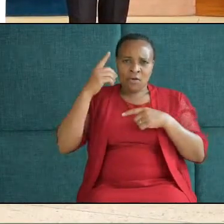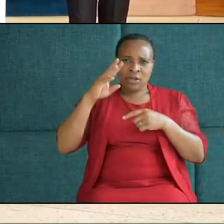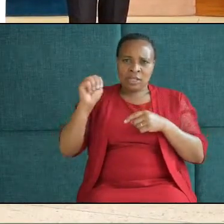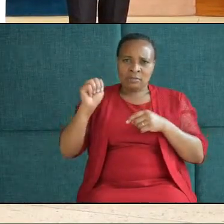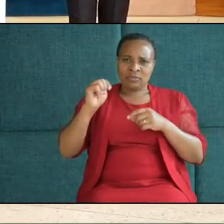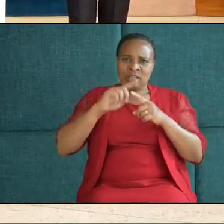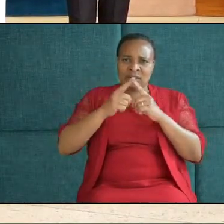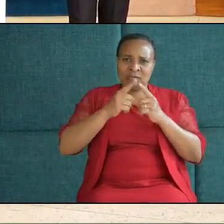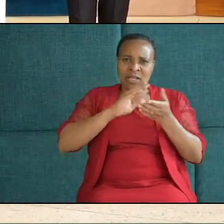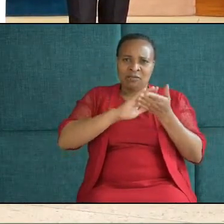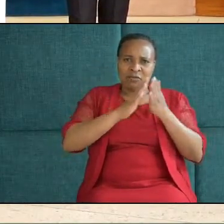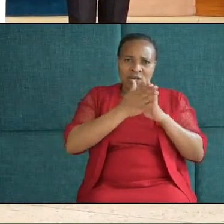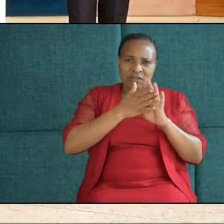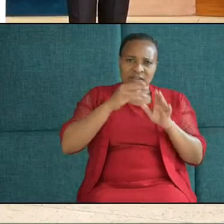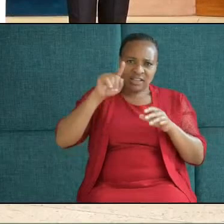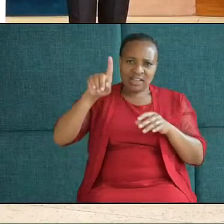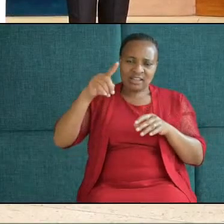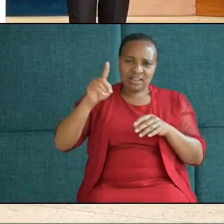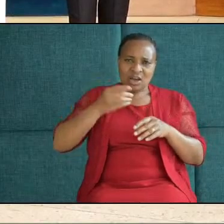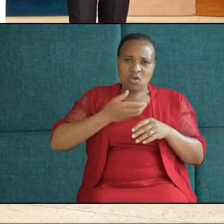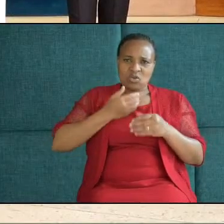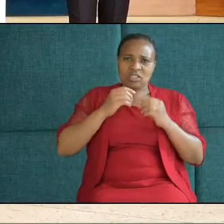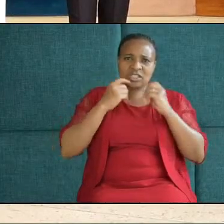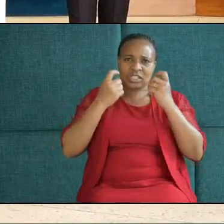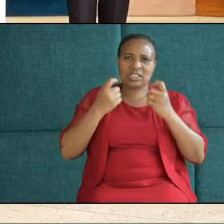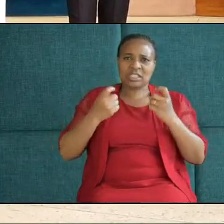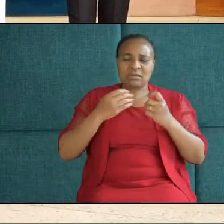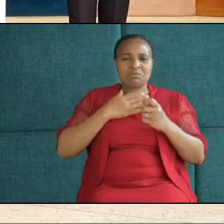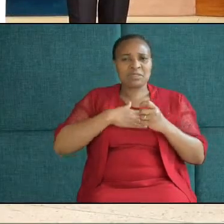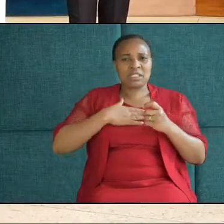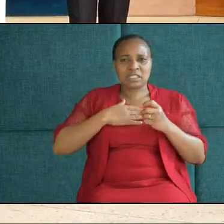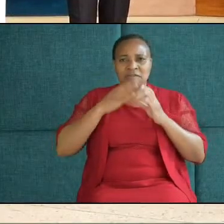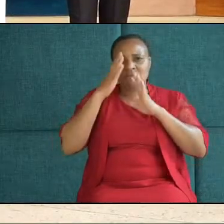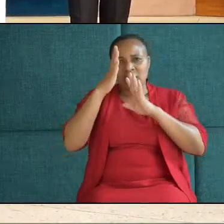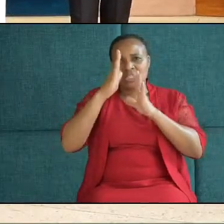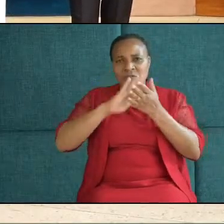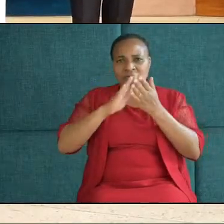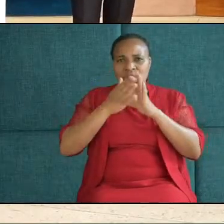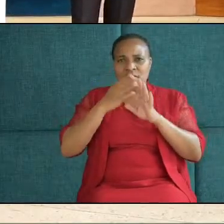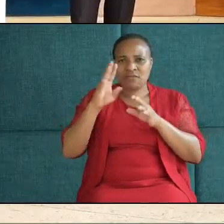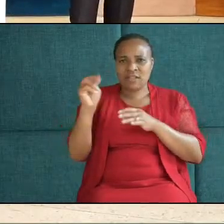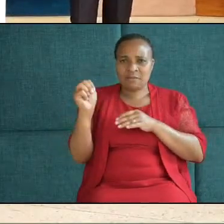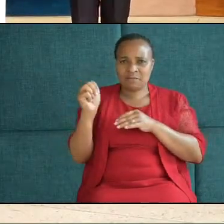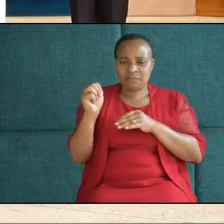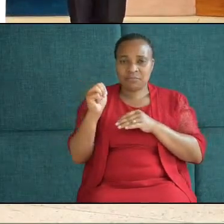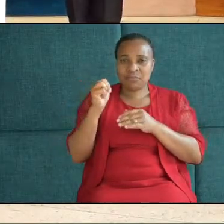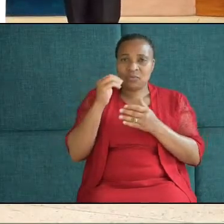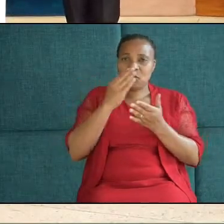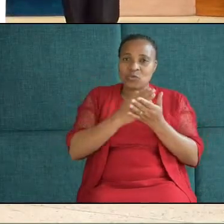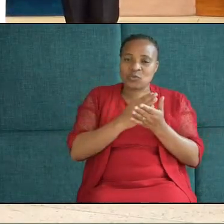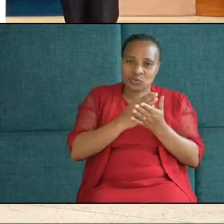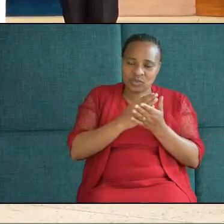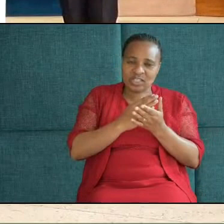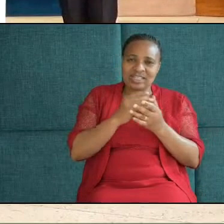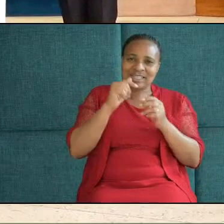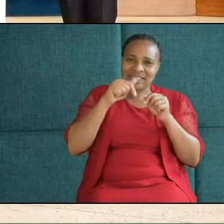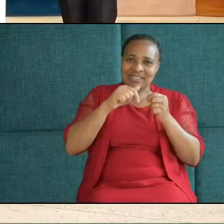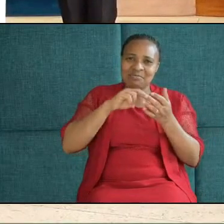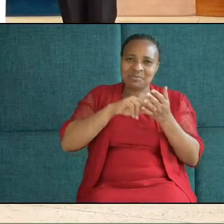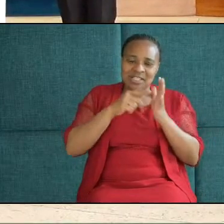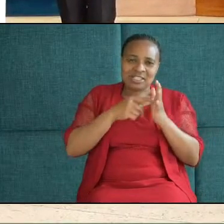have confessed their sins. Please, Father, forgive them." And that, Stevie, is interceding.